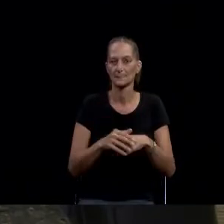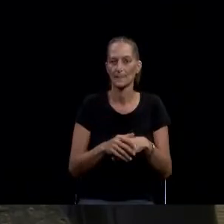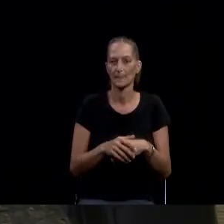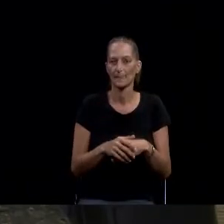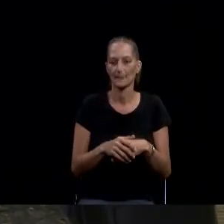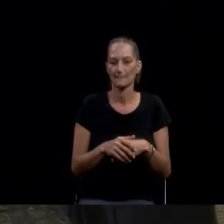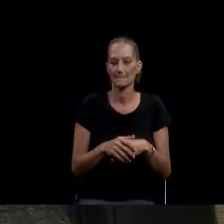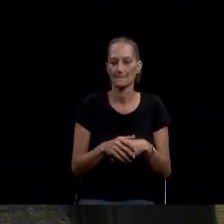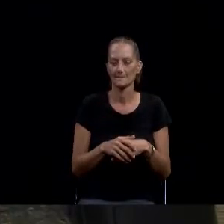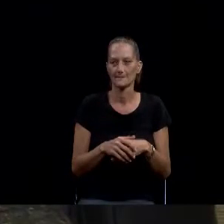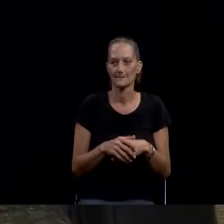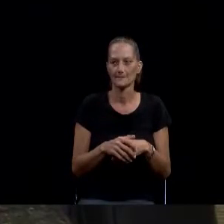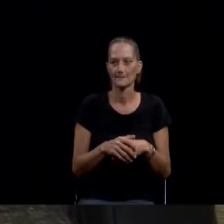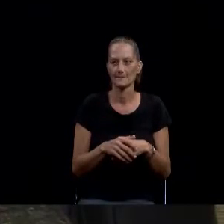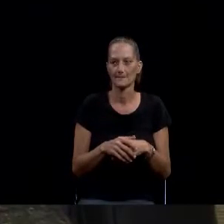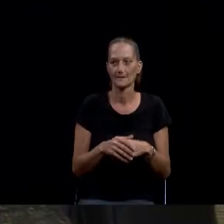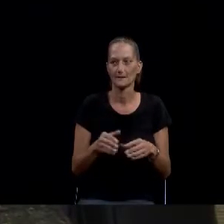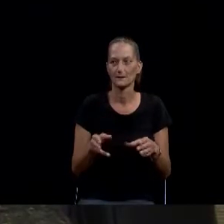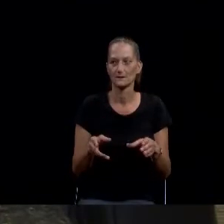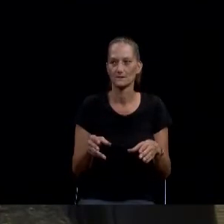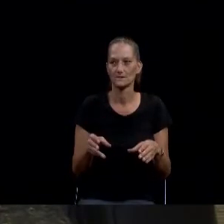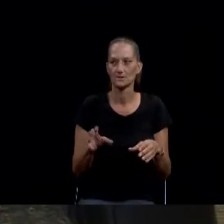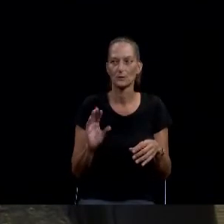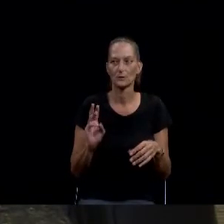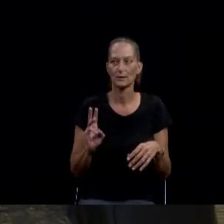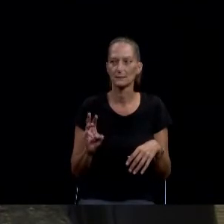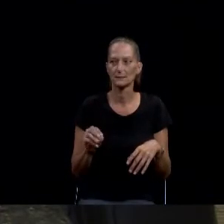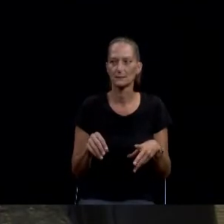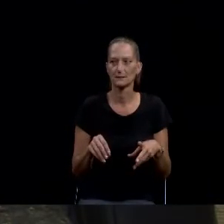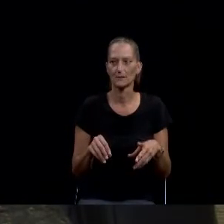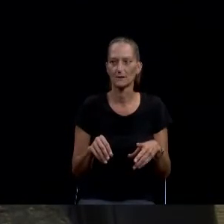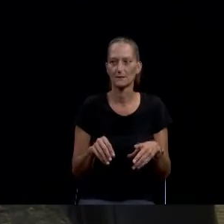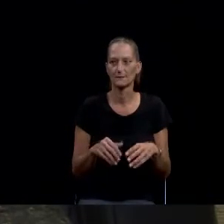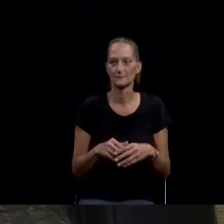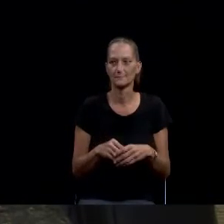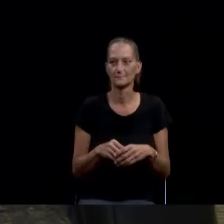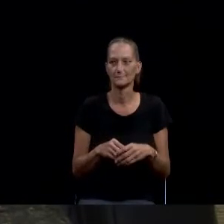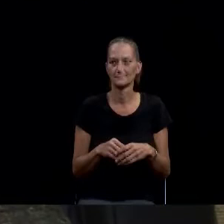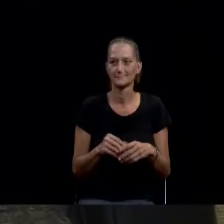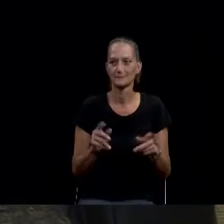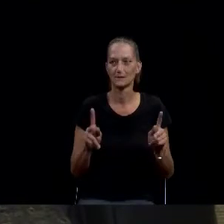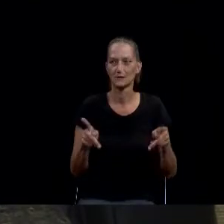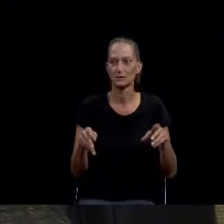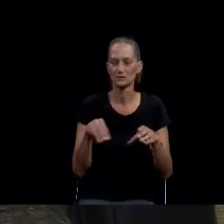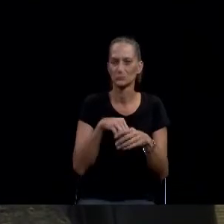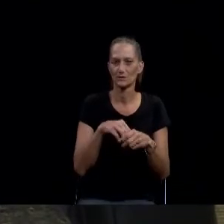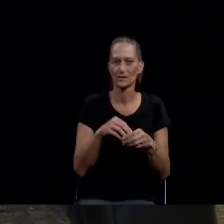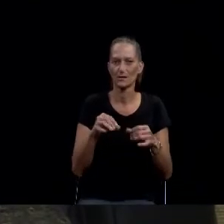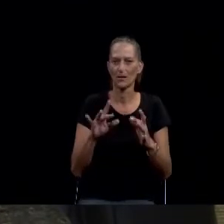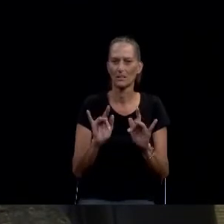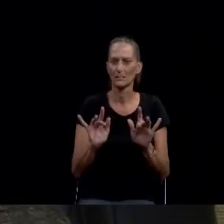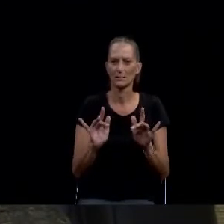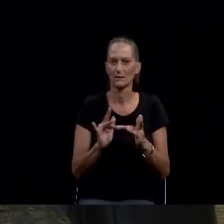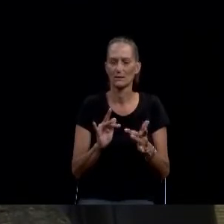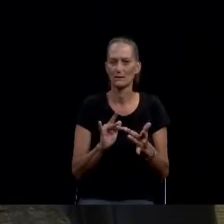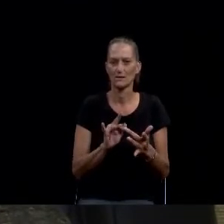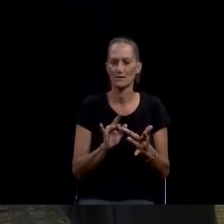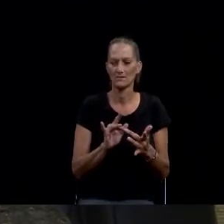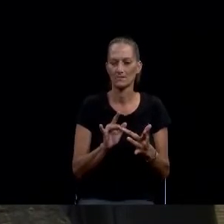online. Is that correct, Esmeralda? Yep. Yes, sir. Give us a moment to get her added to